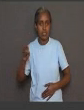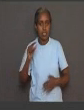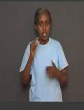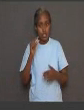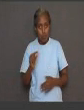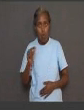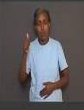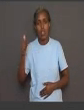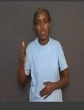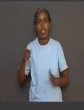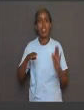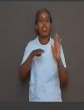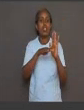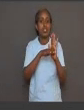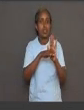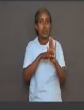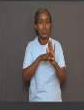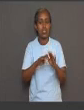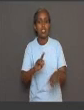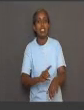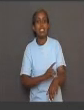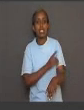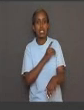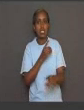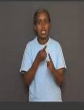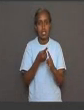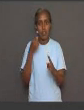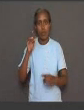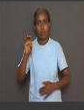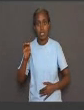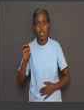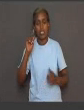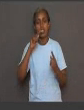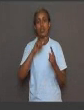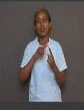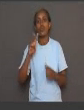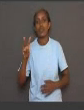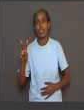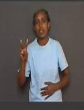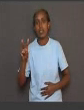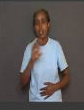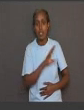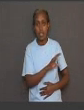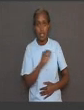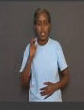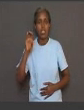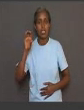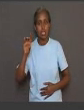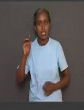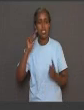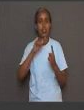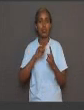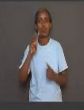a denotes the distance from C to V and C